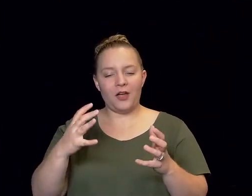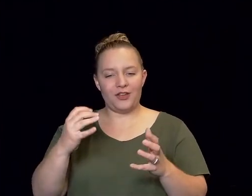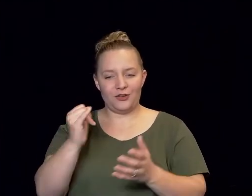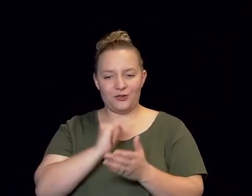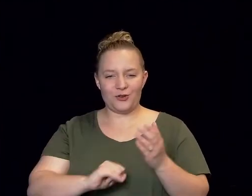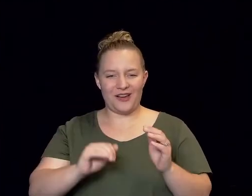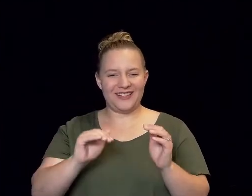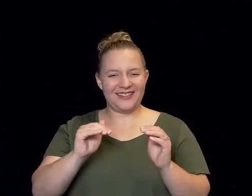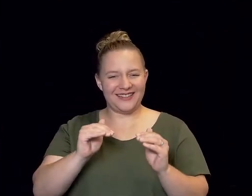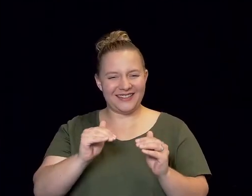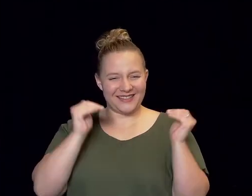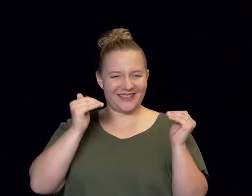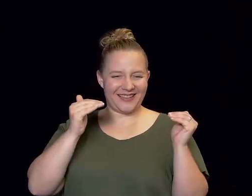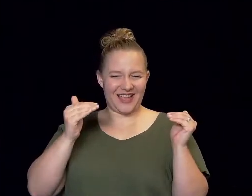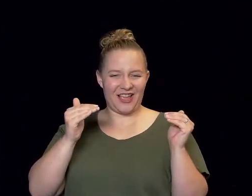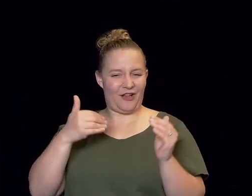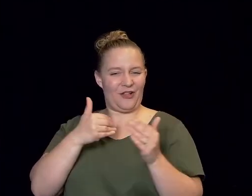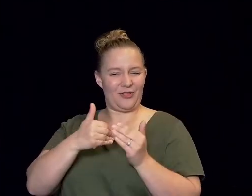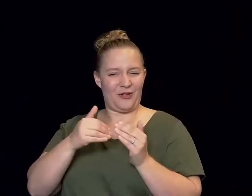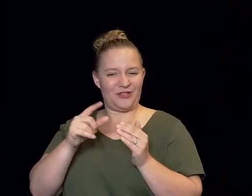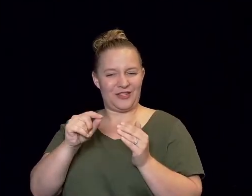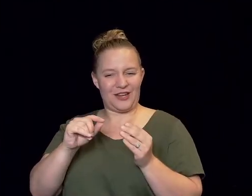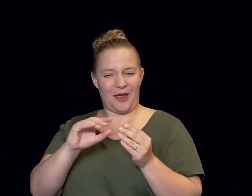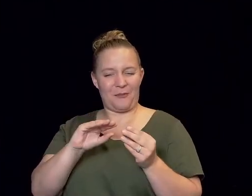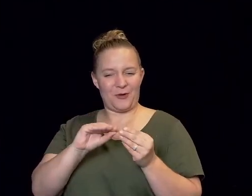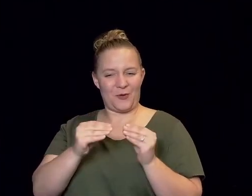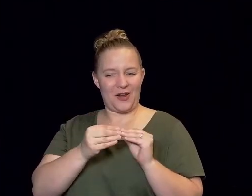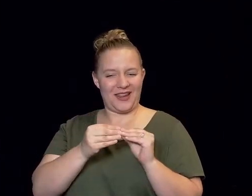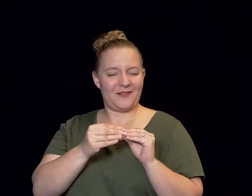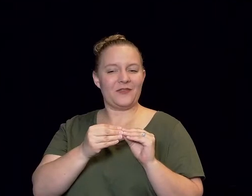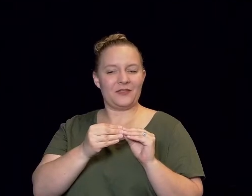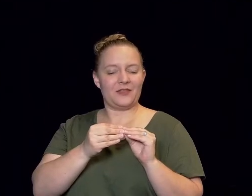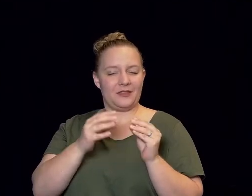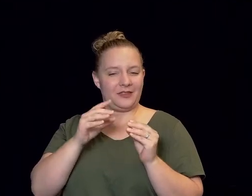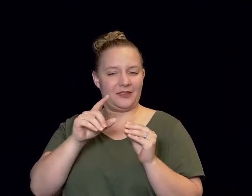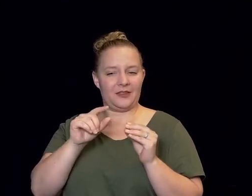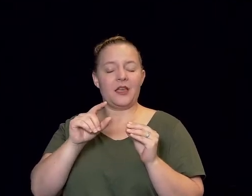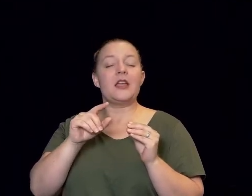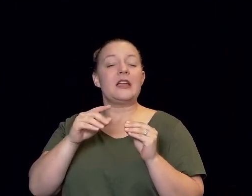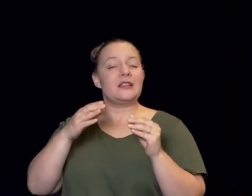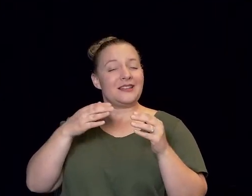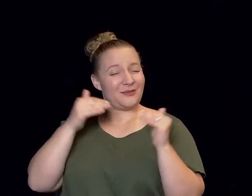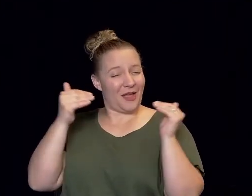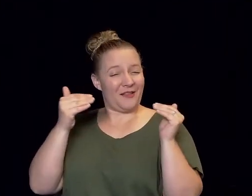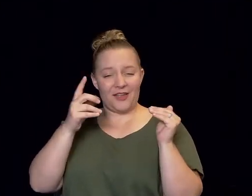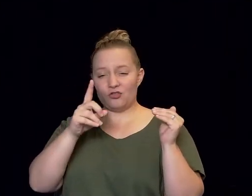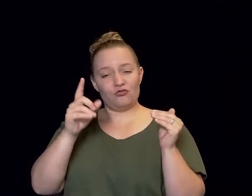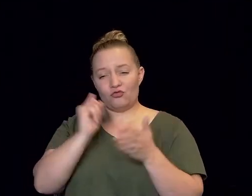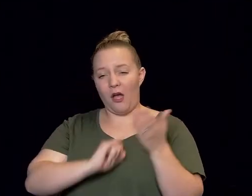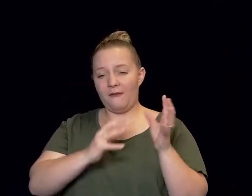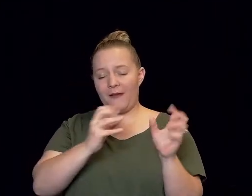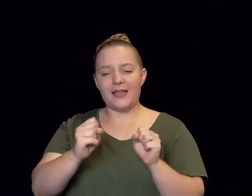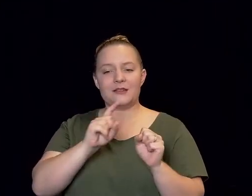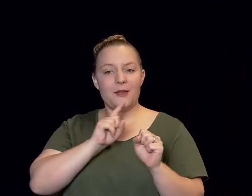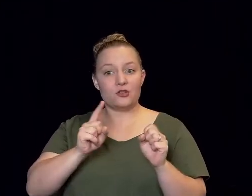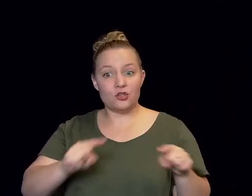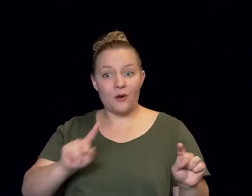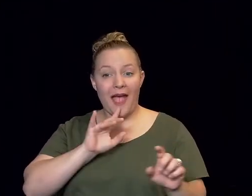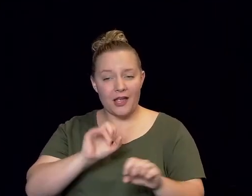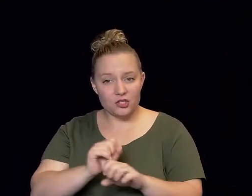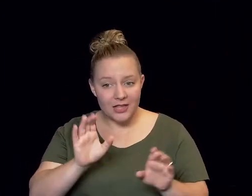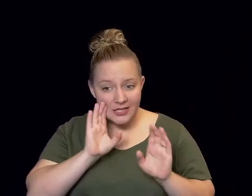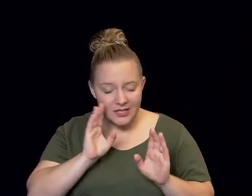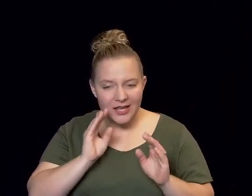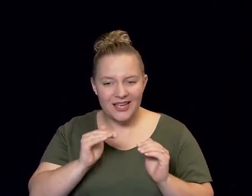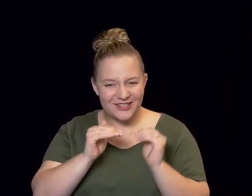smiley face by the number 20. Just a smiley face to make sure that you are, in fact, listening to notes. A smiley face by the number